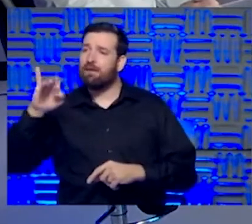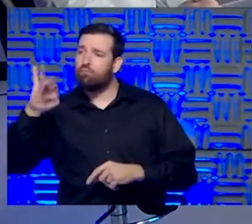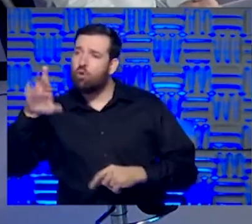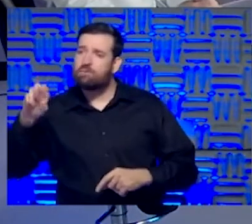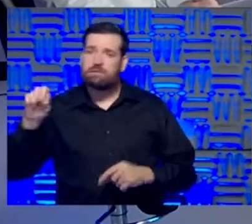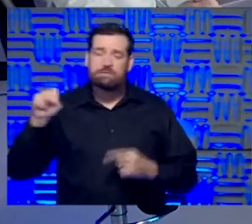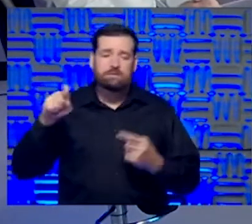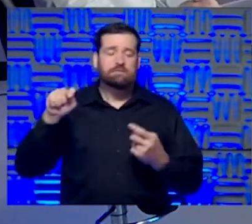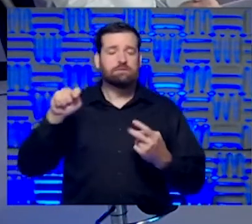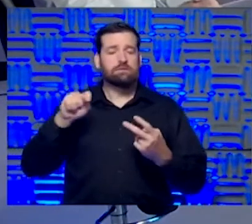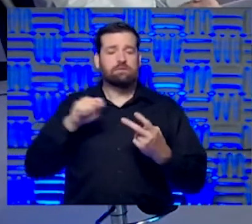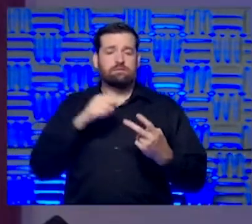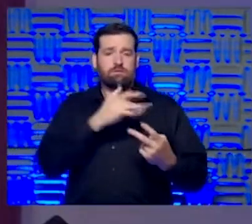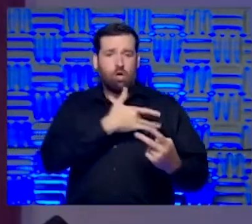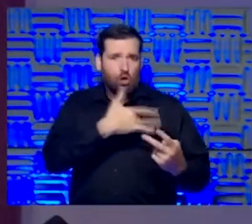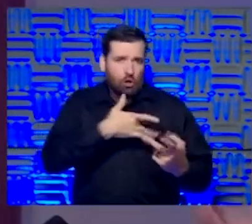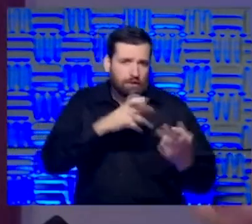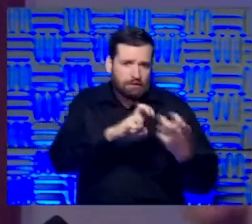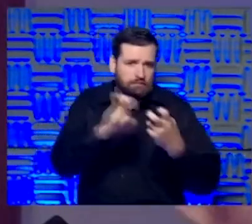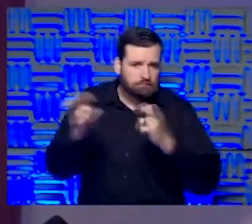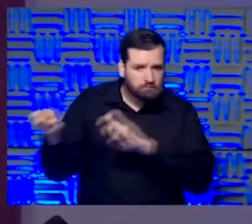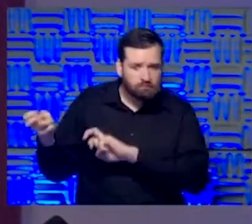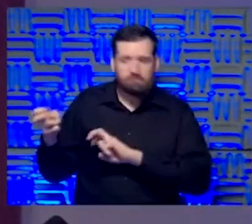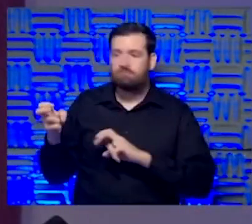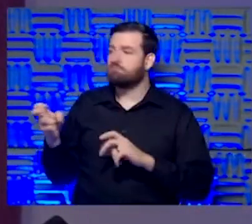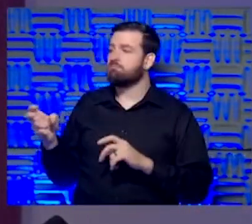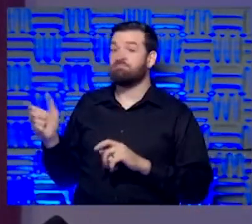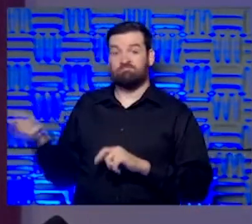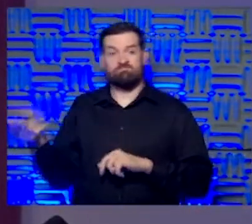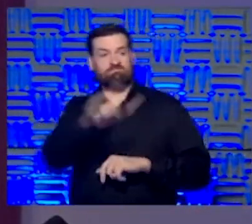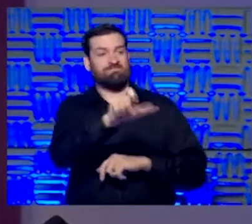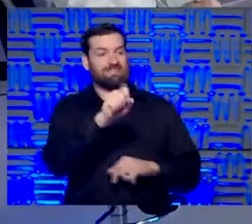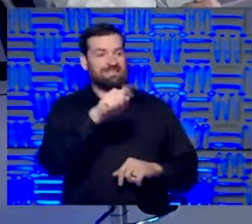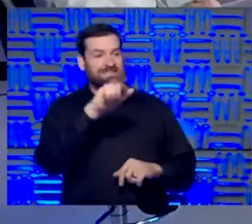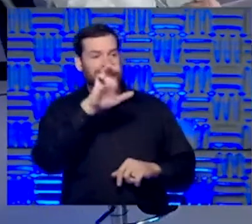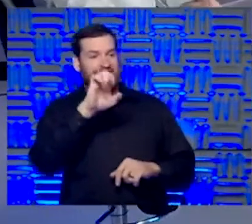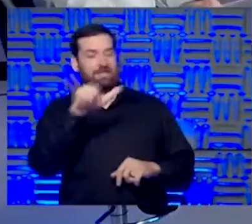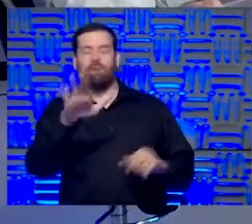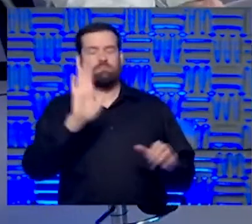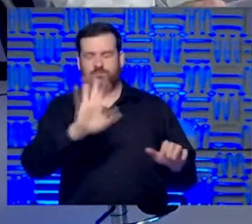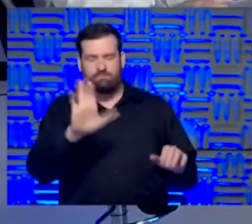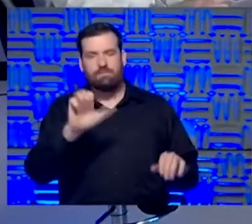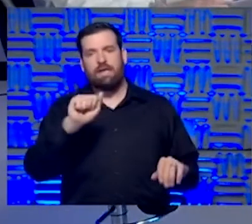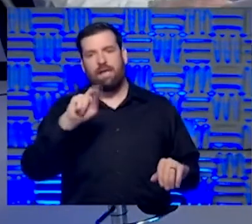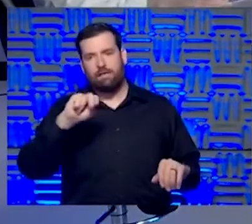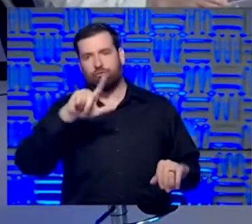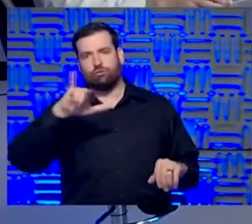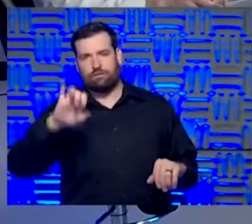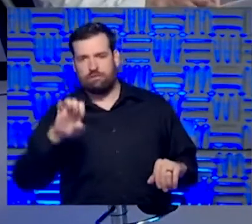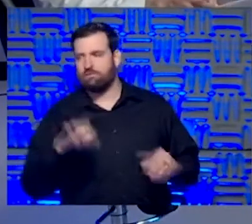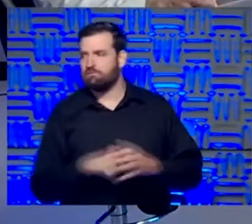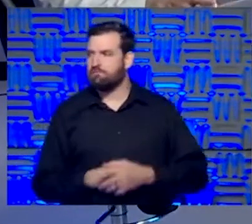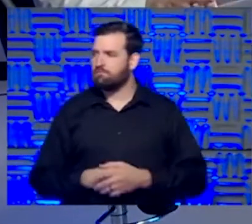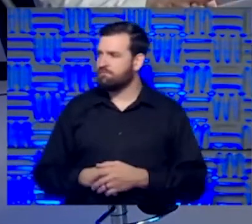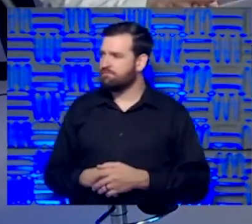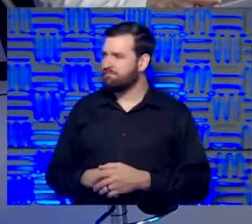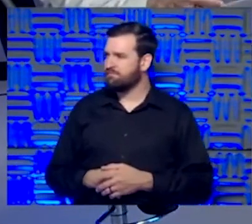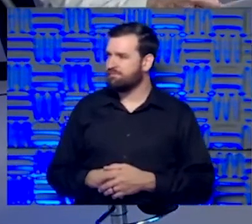risk? You bet. Rob, what's the youngest? I'll turn that to Stacy. All right. To Angie. Man, I